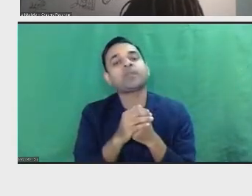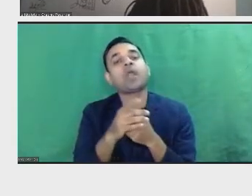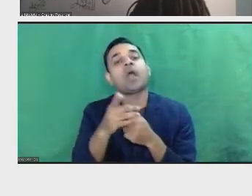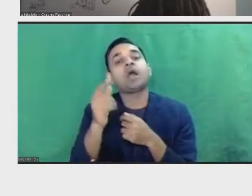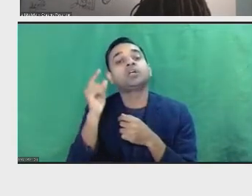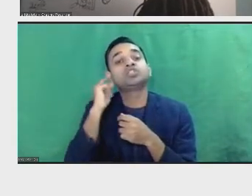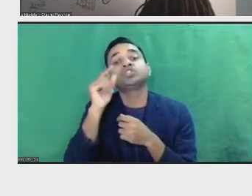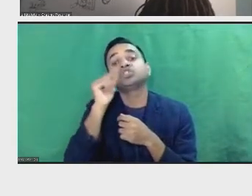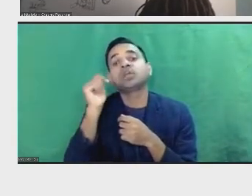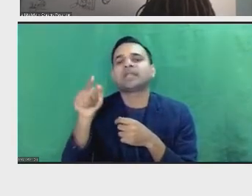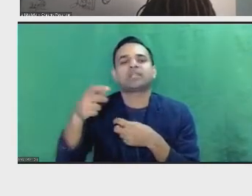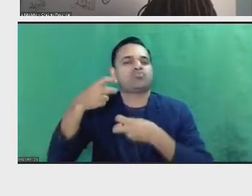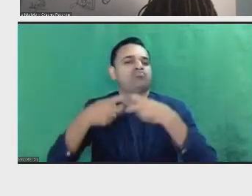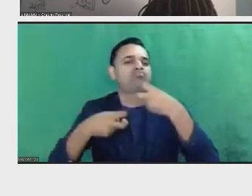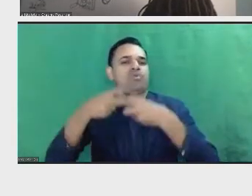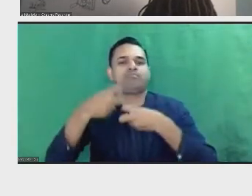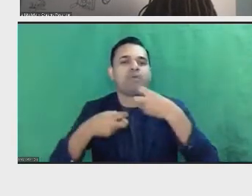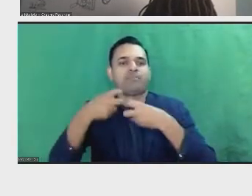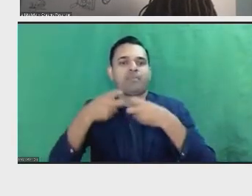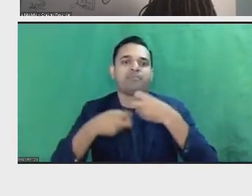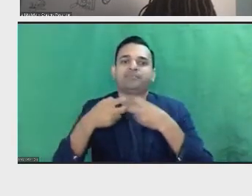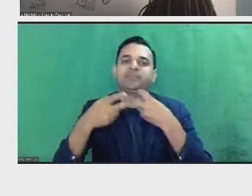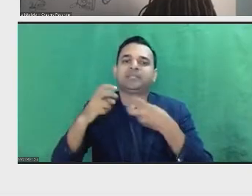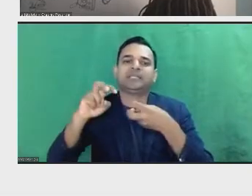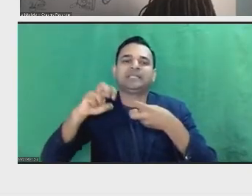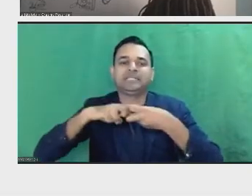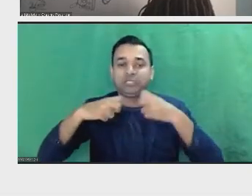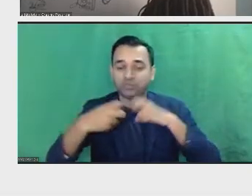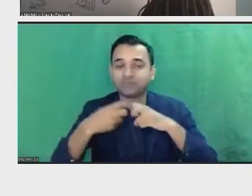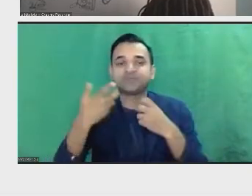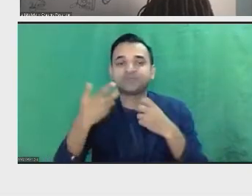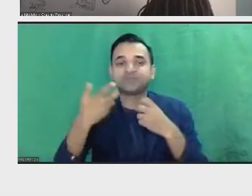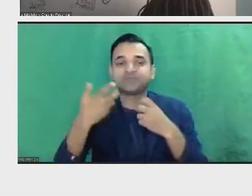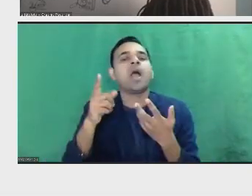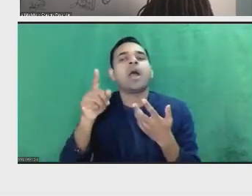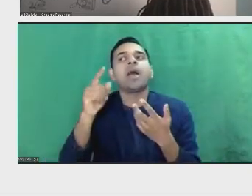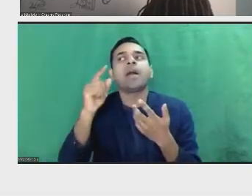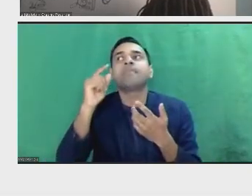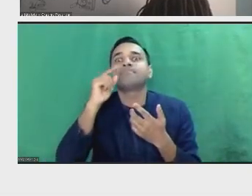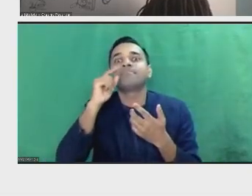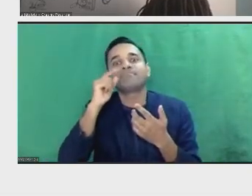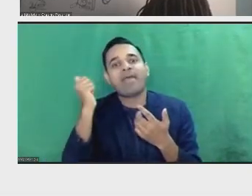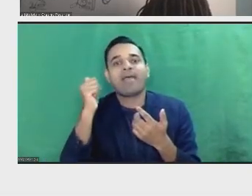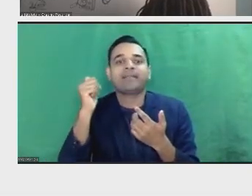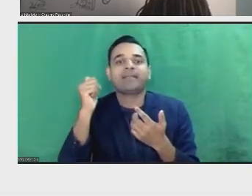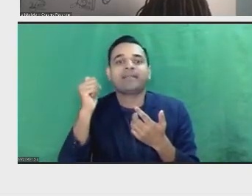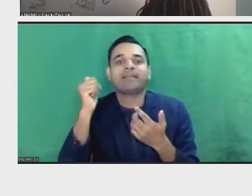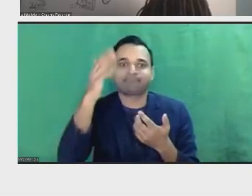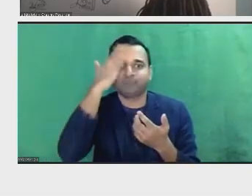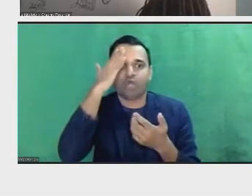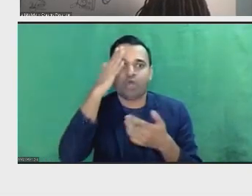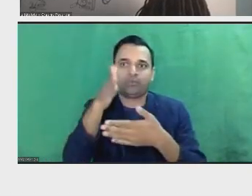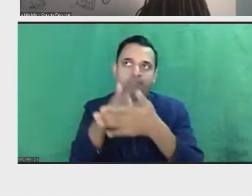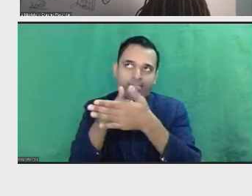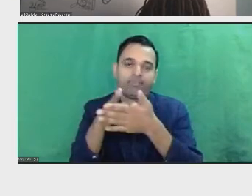blocking progress, but there are also men that are engaged in progress. So that's my vision for the future. That's a vision where we all